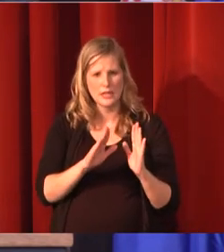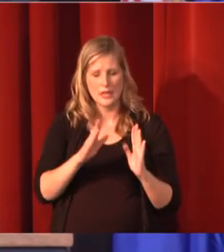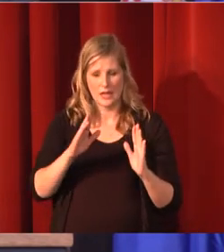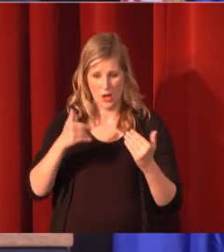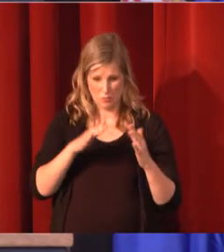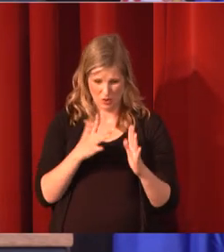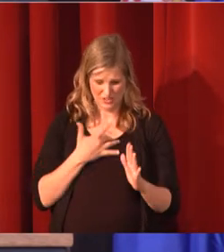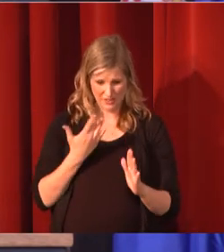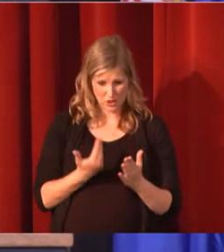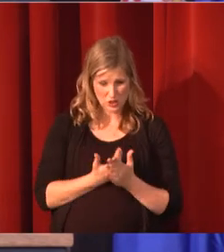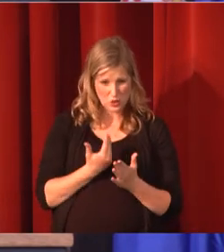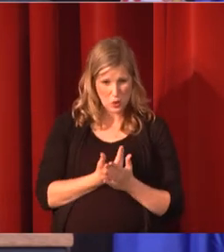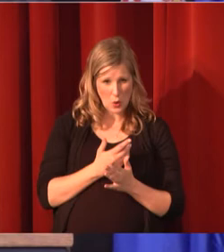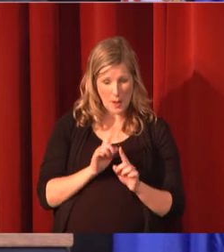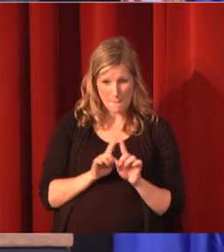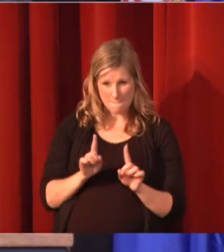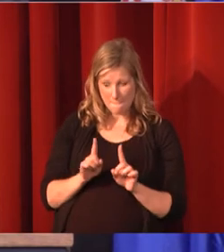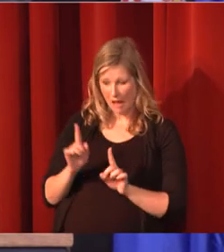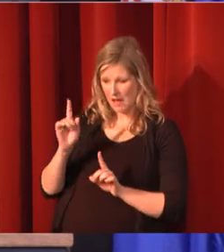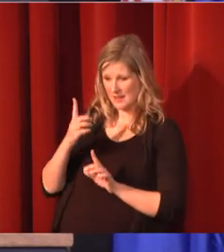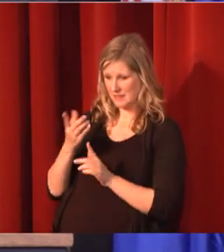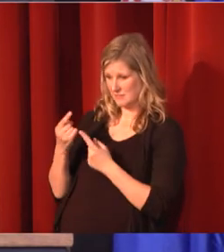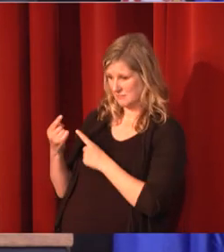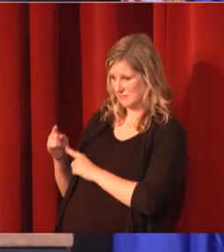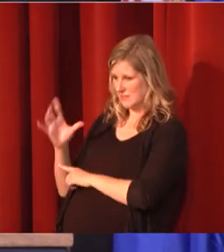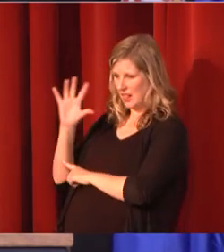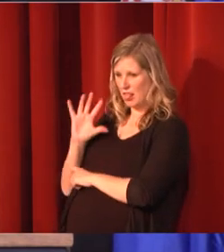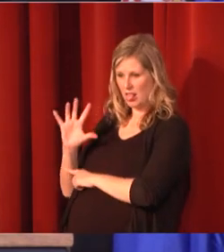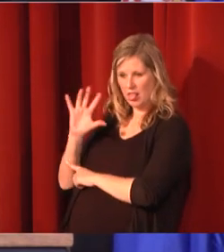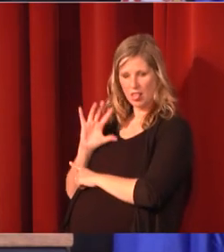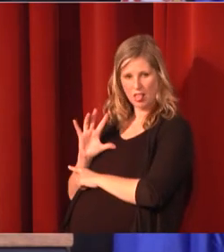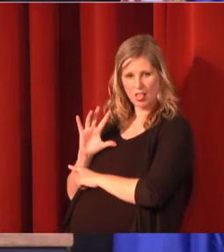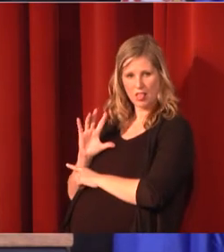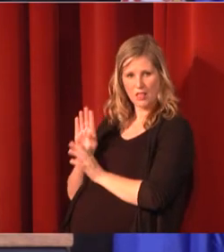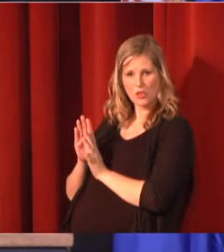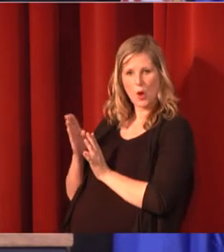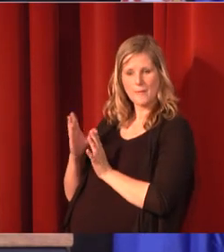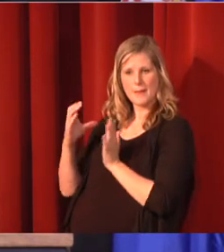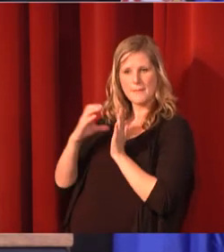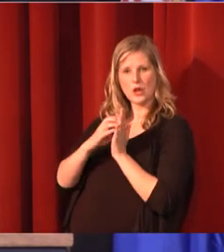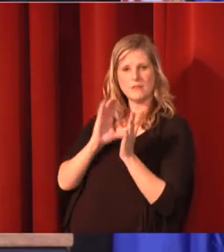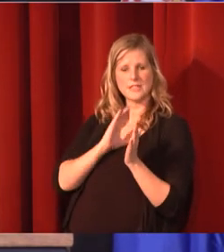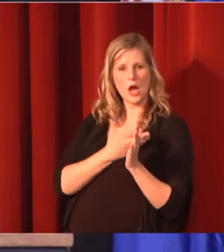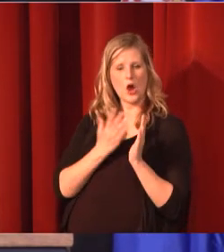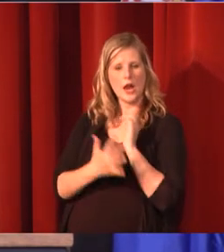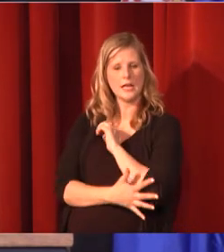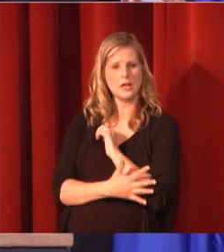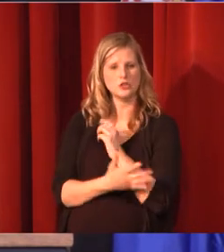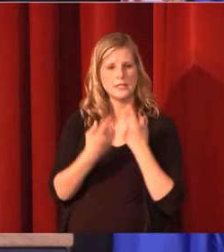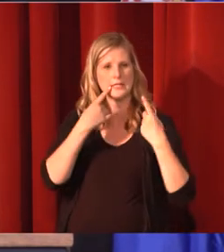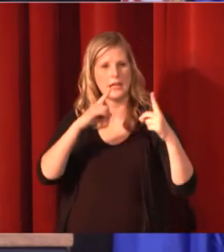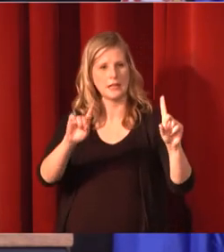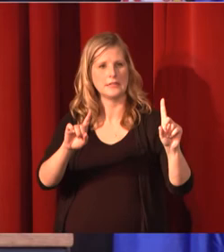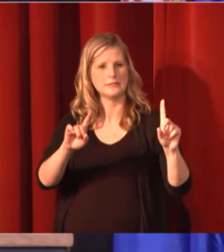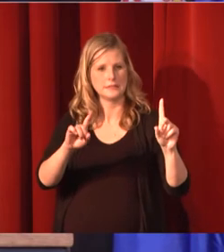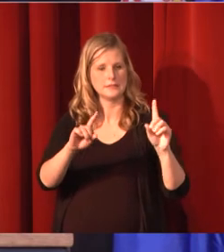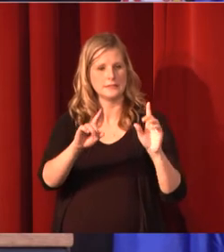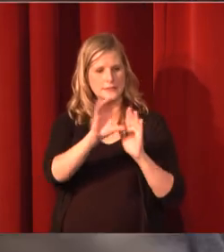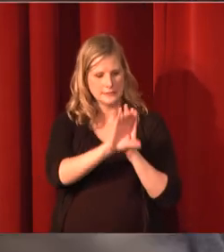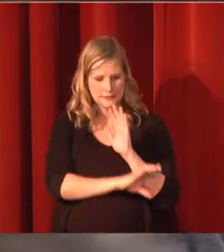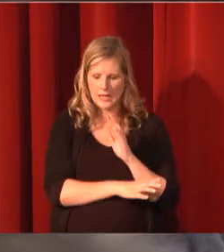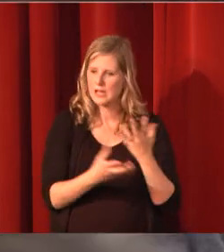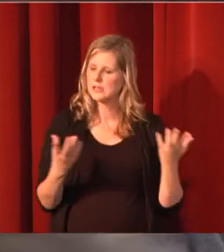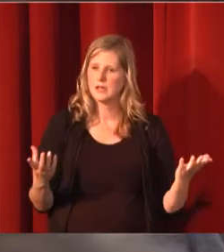new but actually traces its roots all the way back to the opening paragraphs of our country's Declaration of Independence see